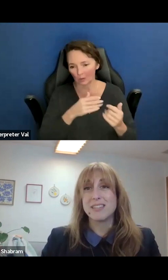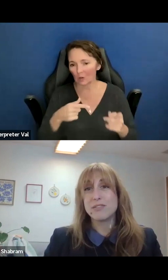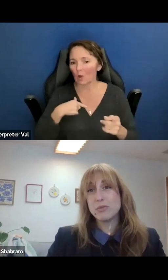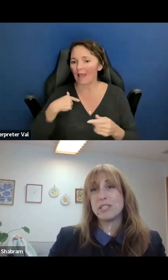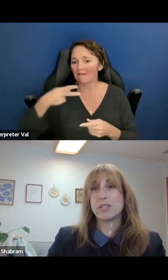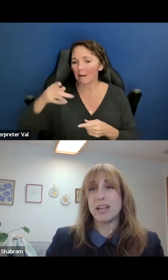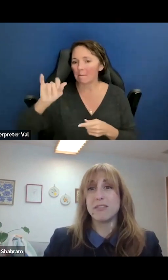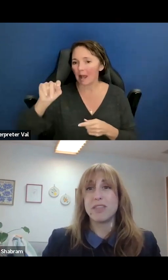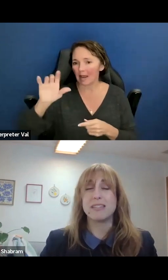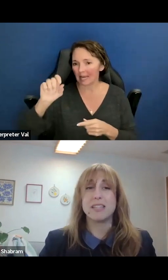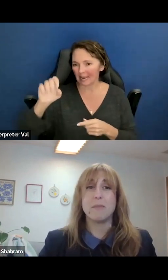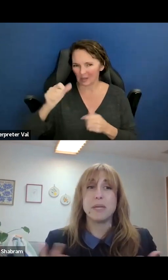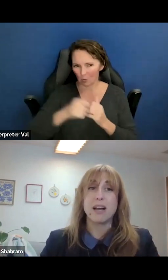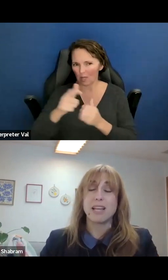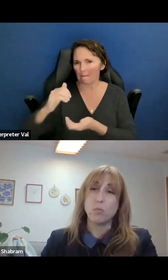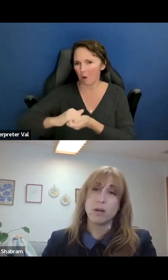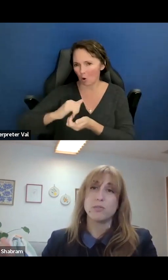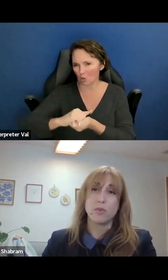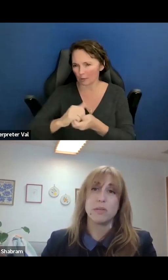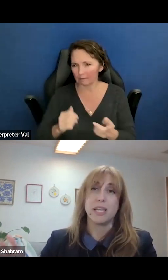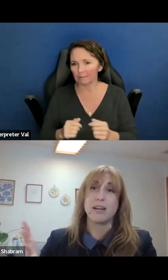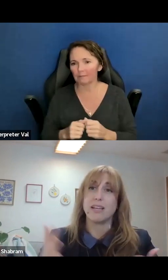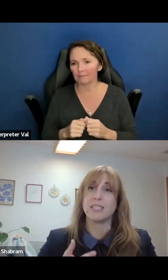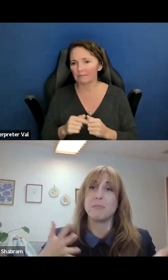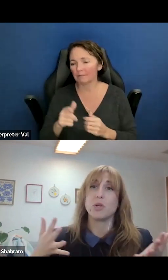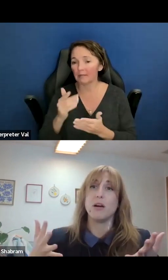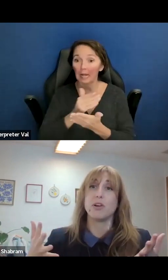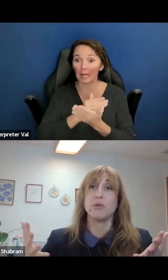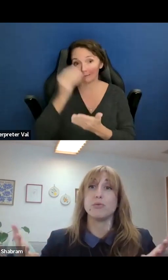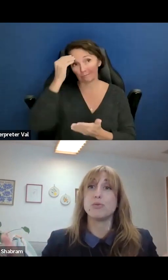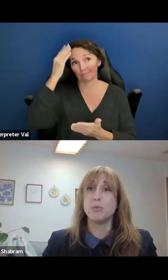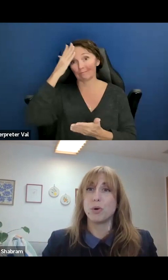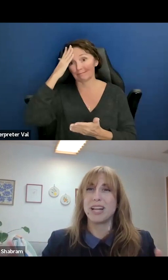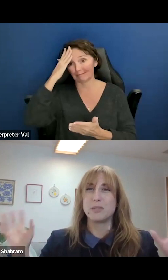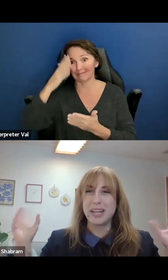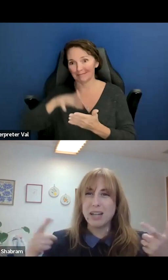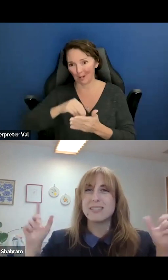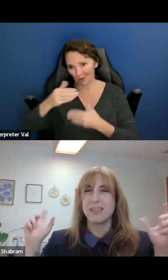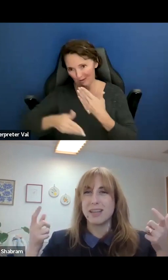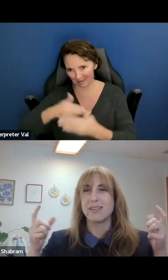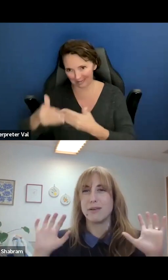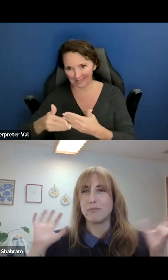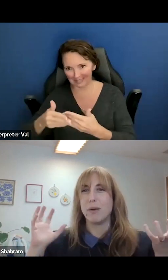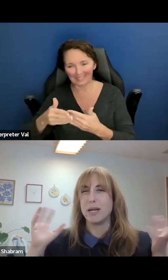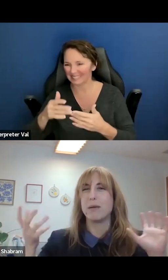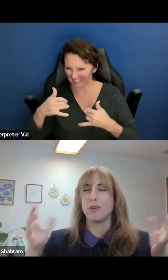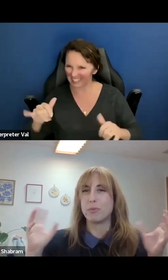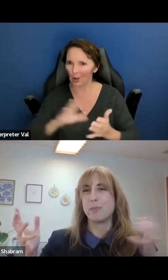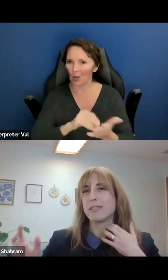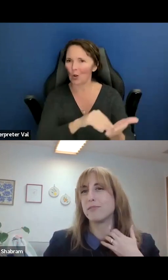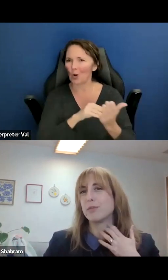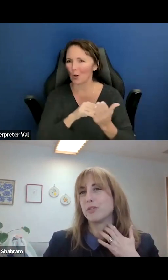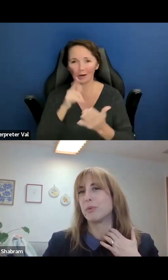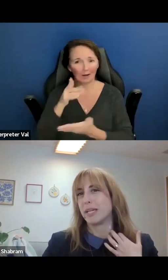insight into the school district side of things because I was formerly an elected member of our local school board. And so I got to see things kind of from a number